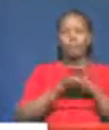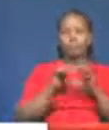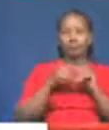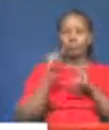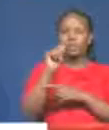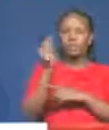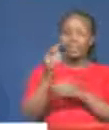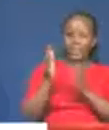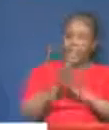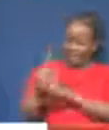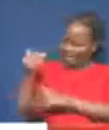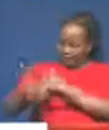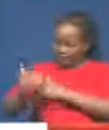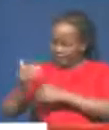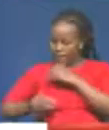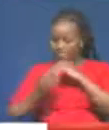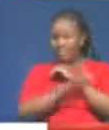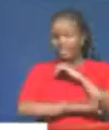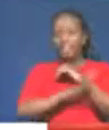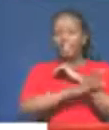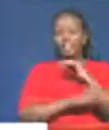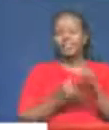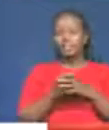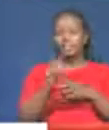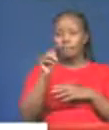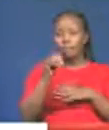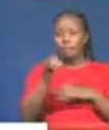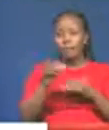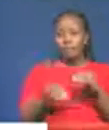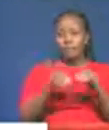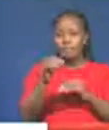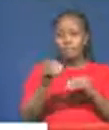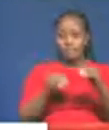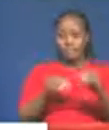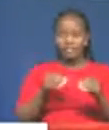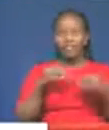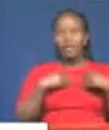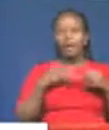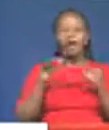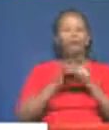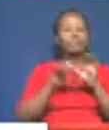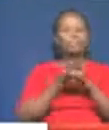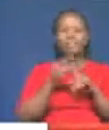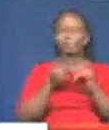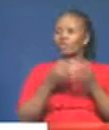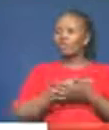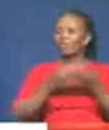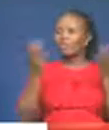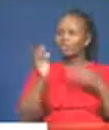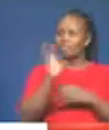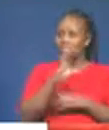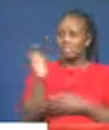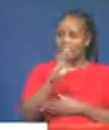Championship connects the chess players together, and we have players from across East Africa. In total, we